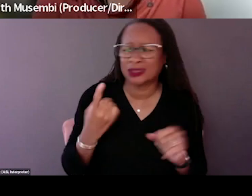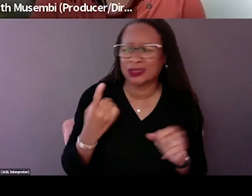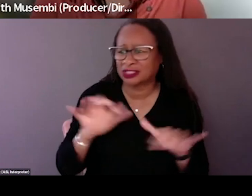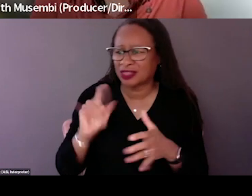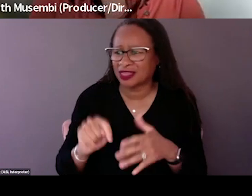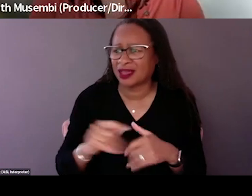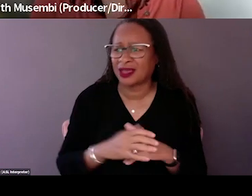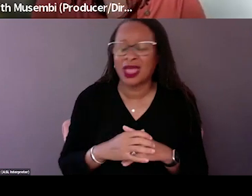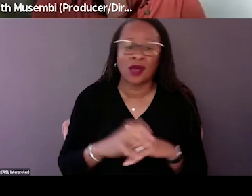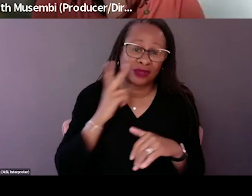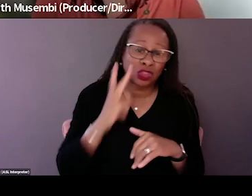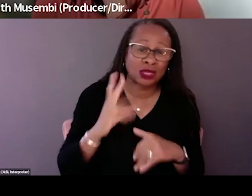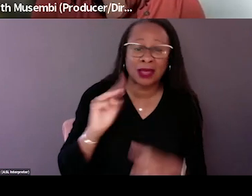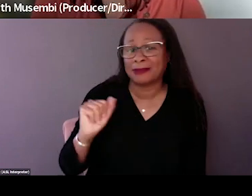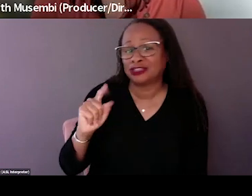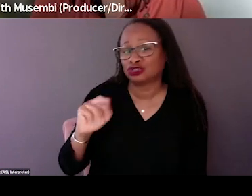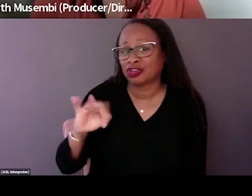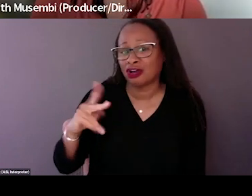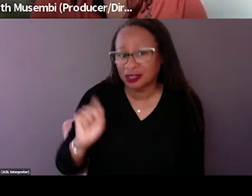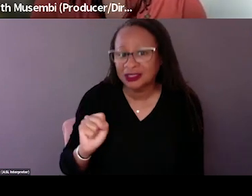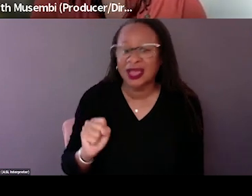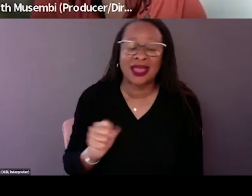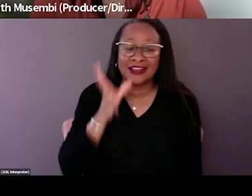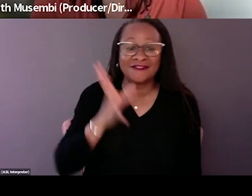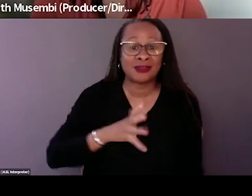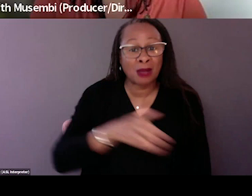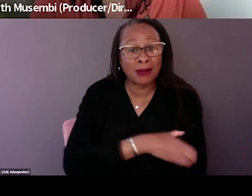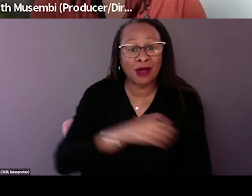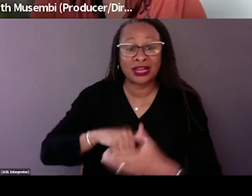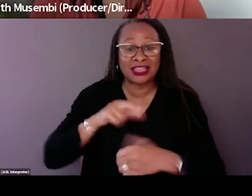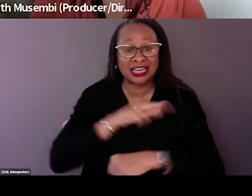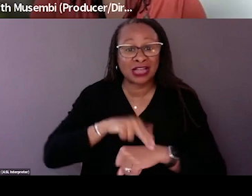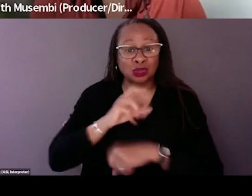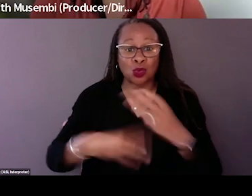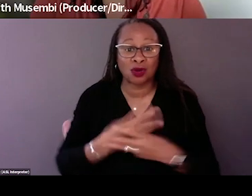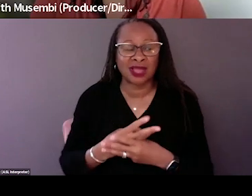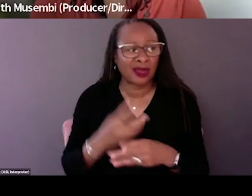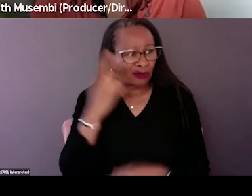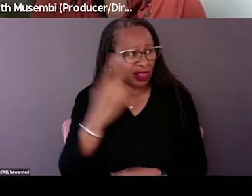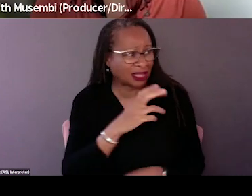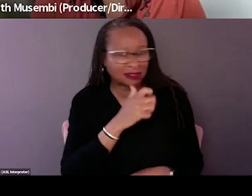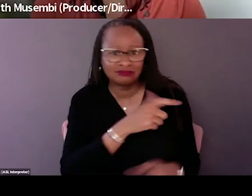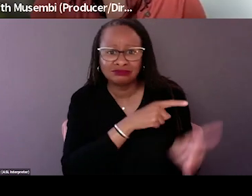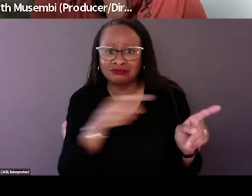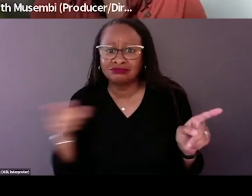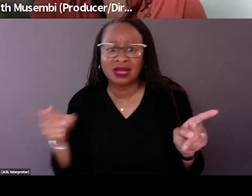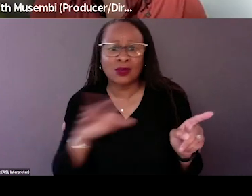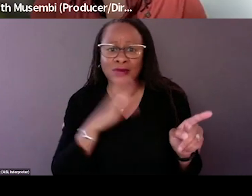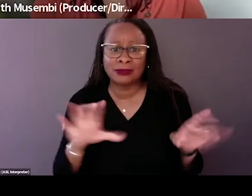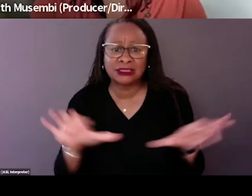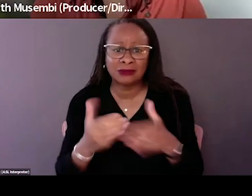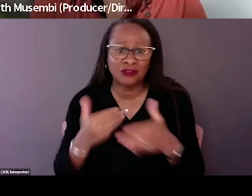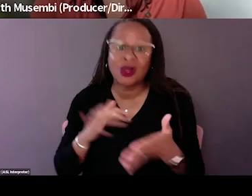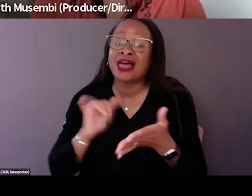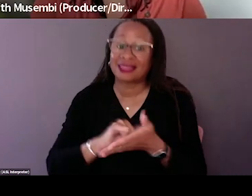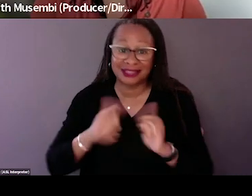female power in the natural world. It must have been done. And it hadn't. And that's really how Queens was born.